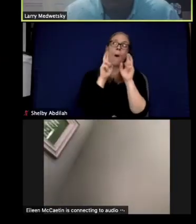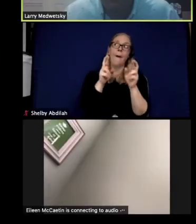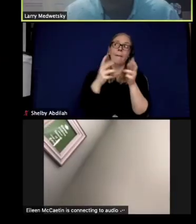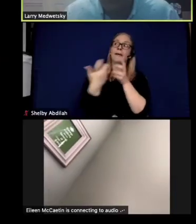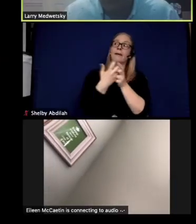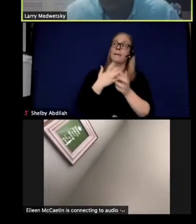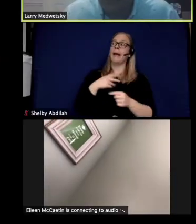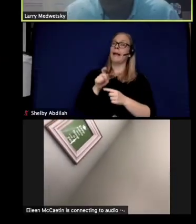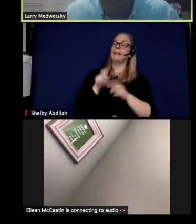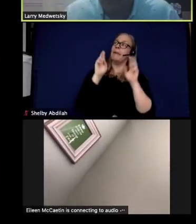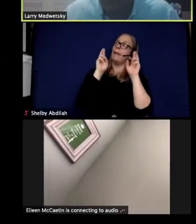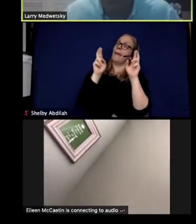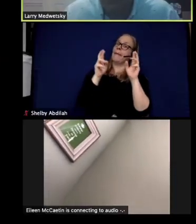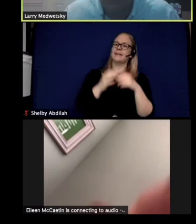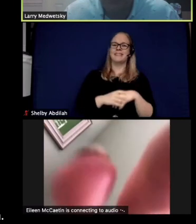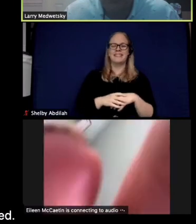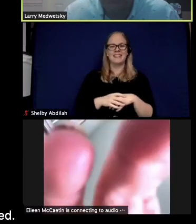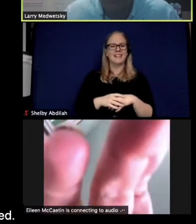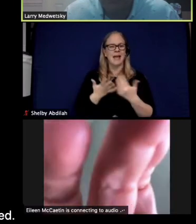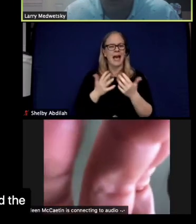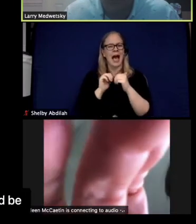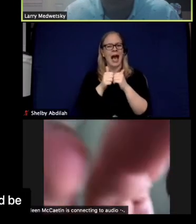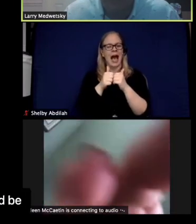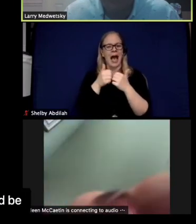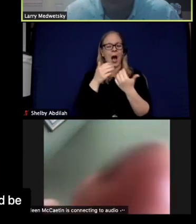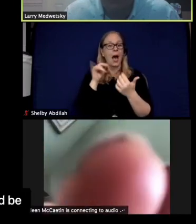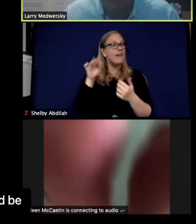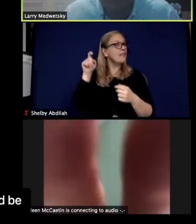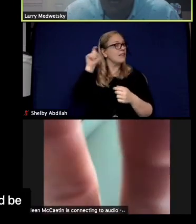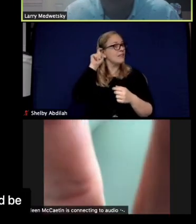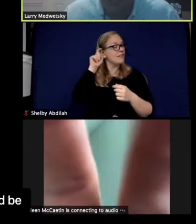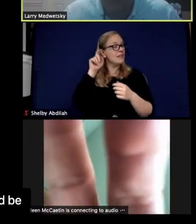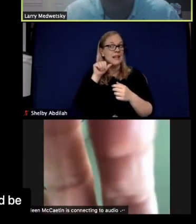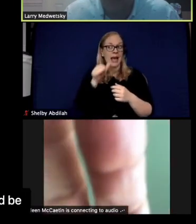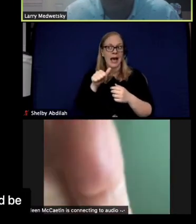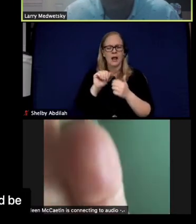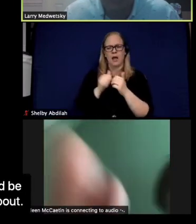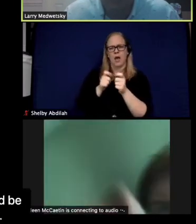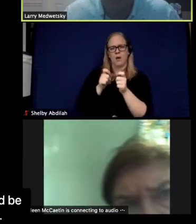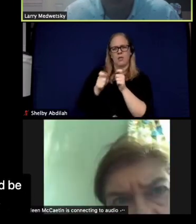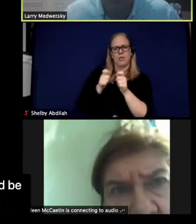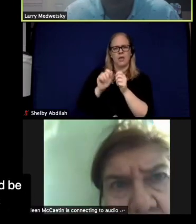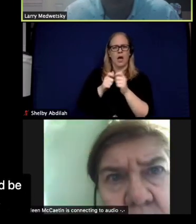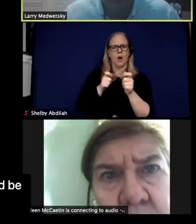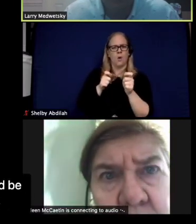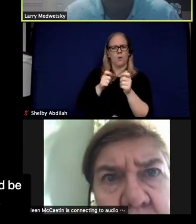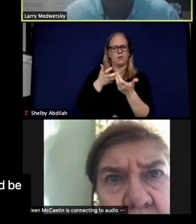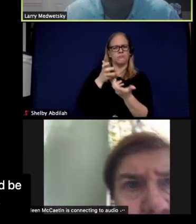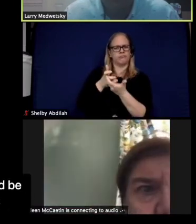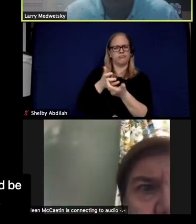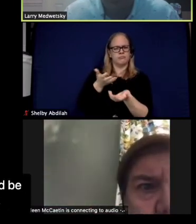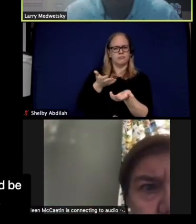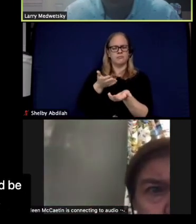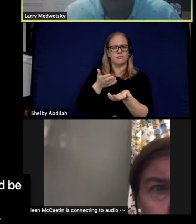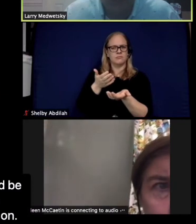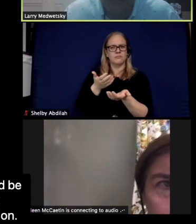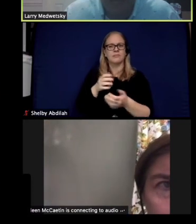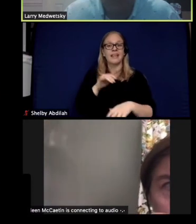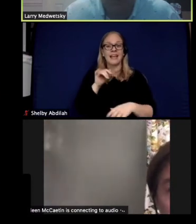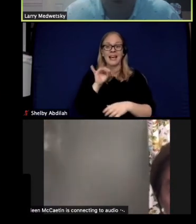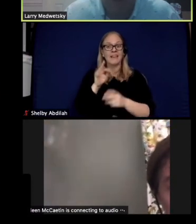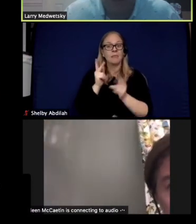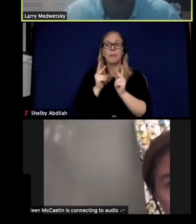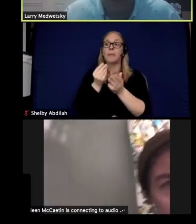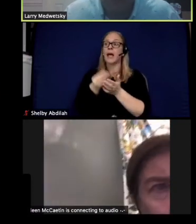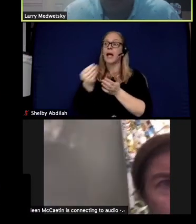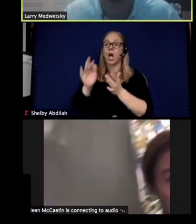How will those fitting adjustment issues and repairs be addressed? Will there be trained staff available to meet with customers if they're being purchased online, for example?